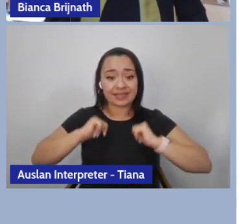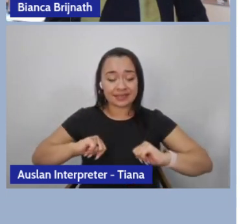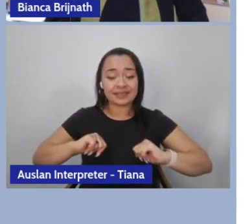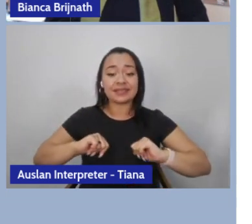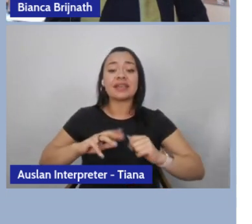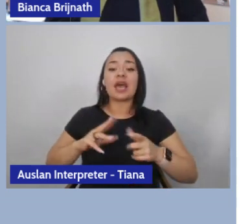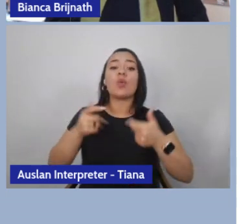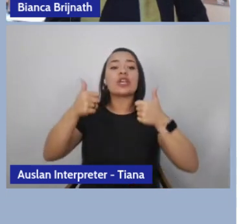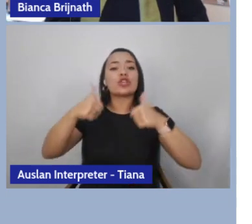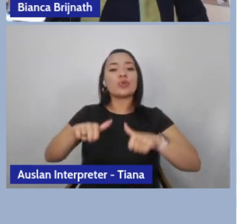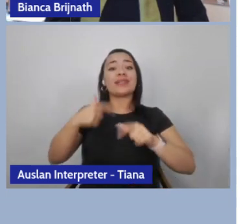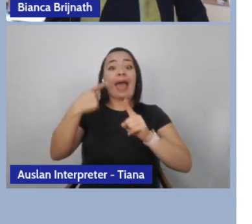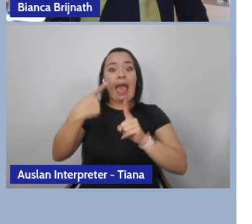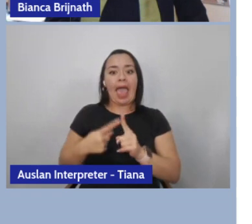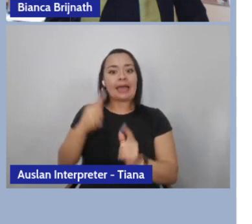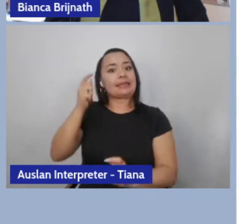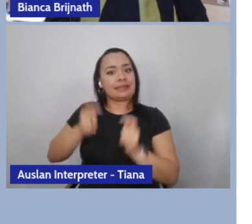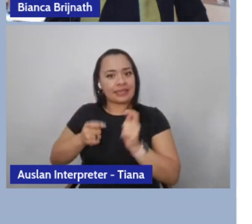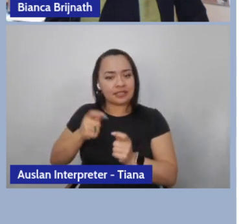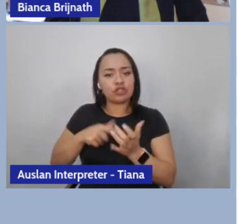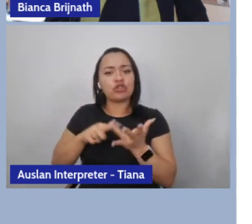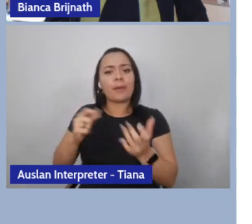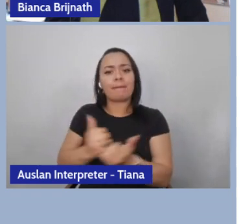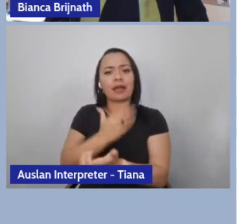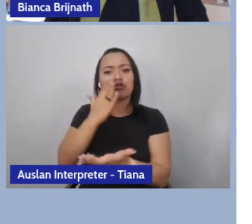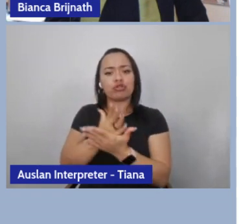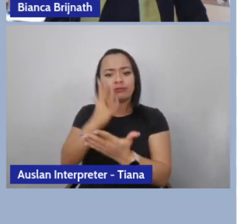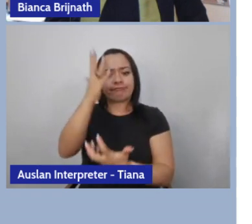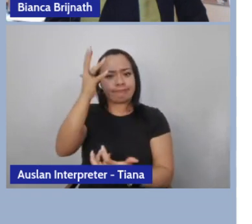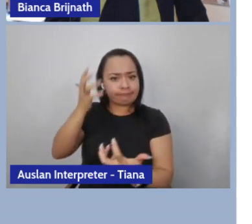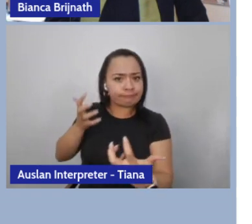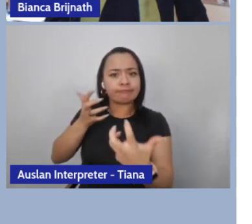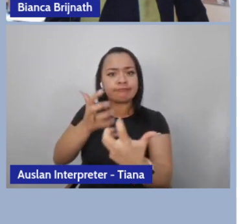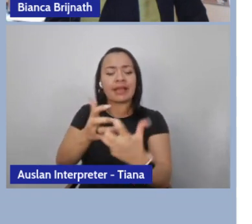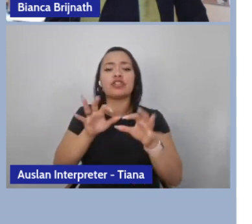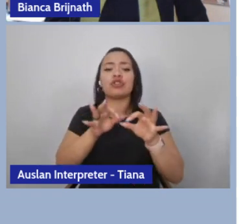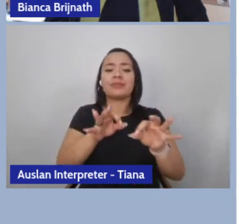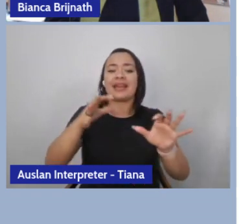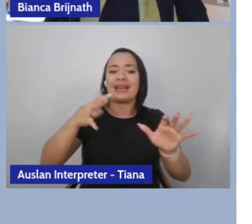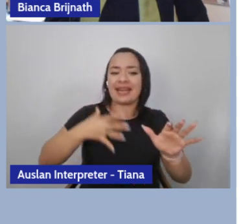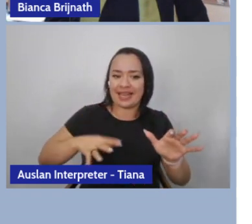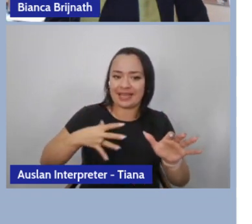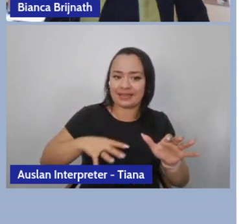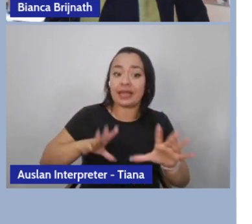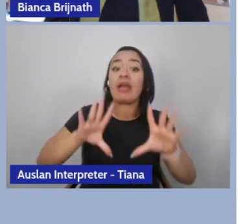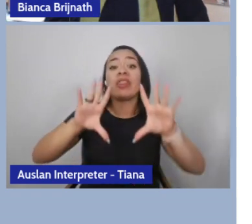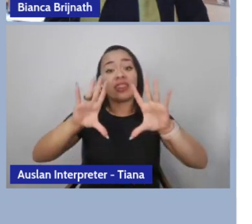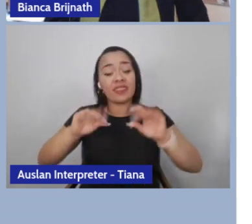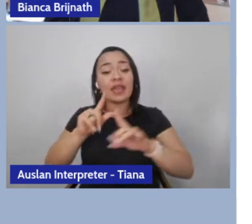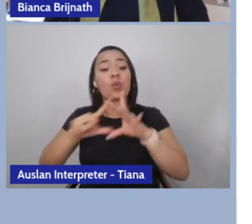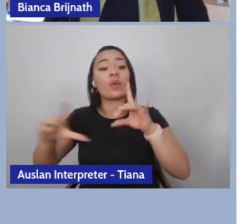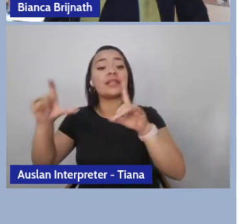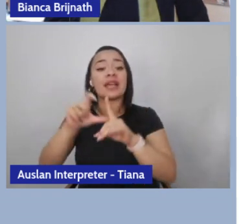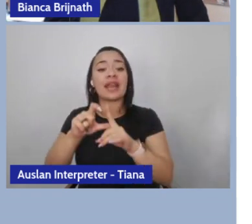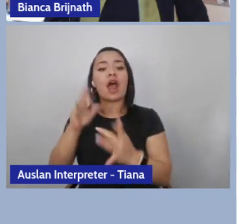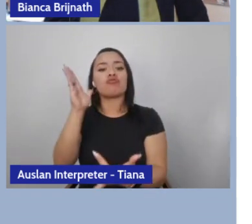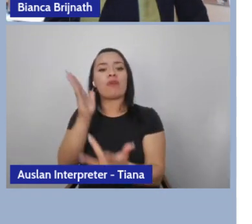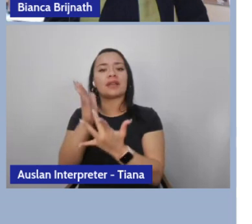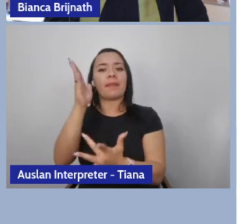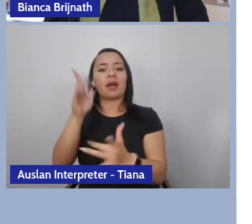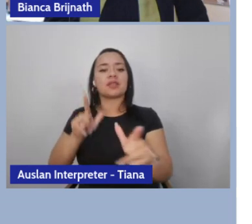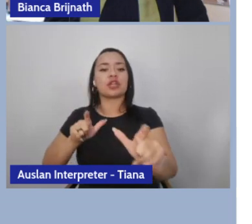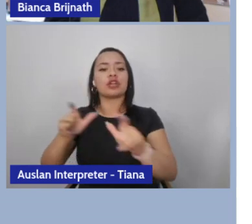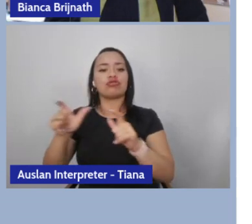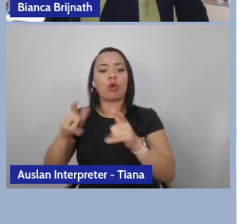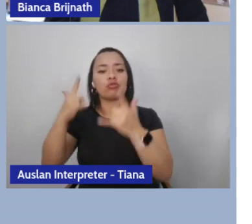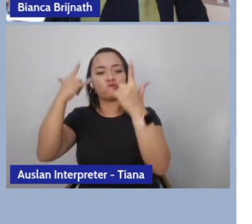sure that it actually met their needs before we proceeded to a randomized controlled trial that ultimately enrolled about